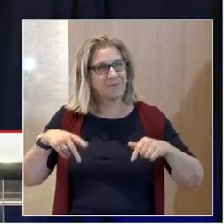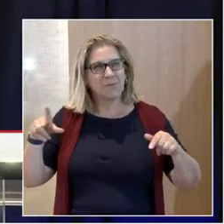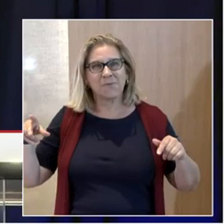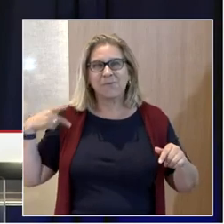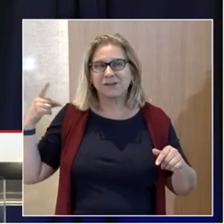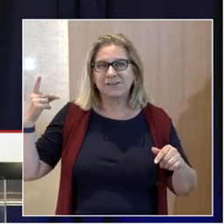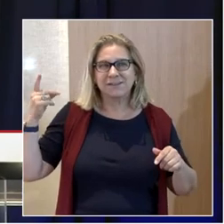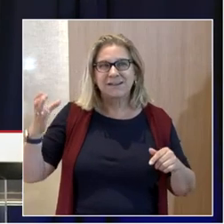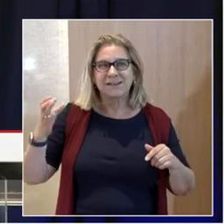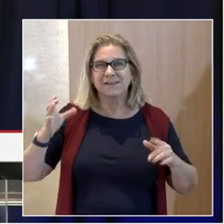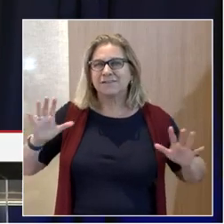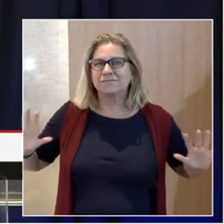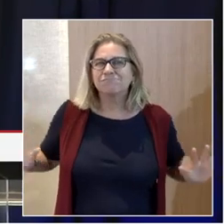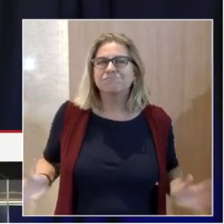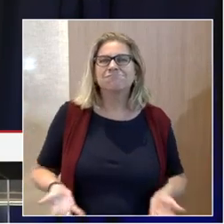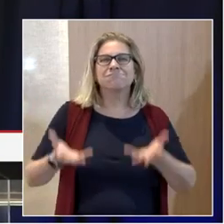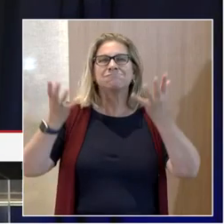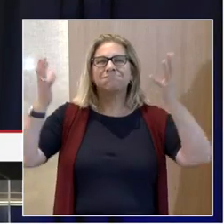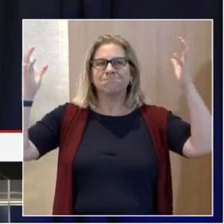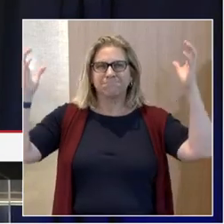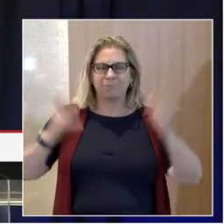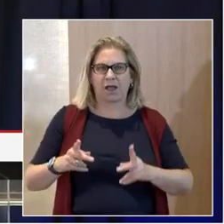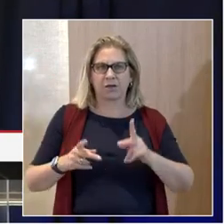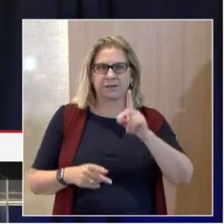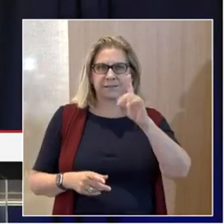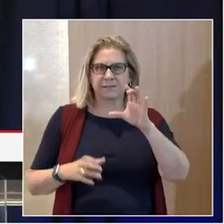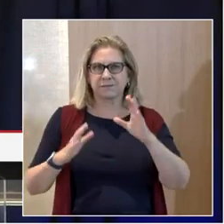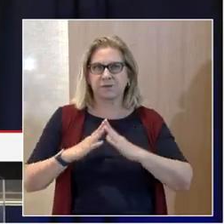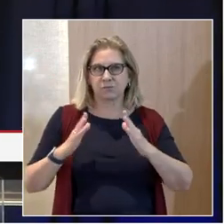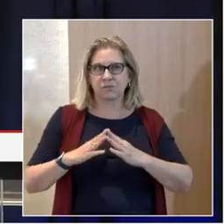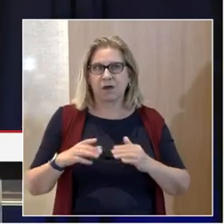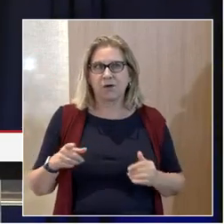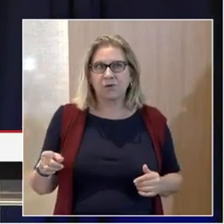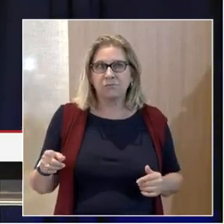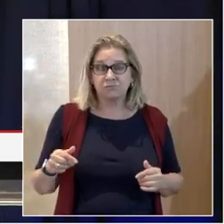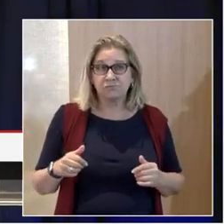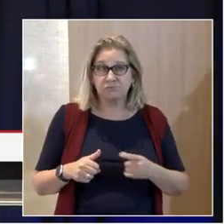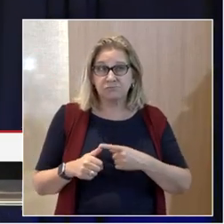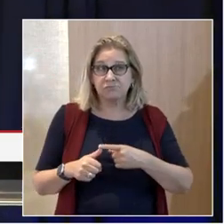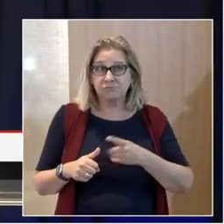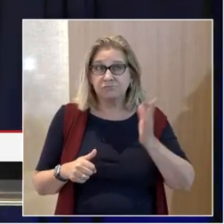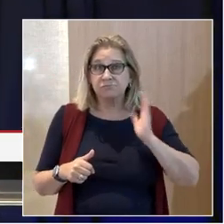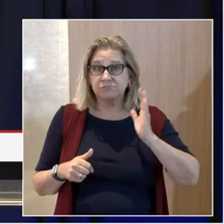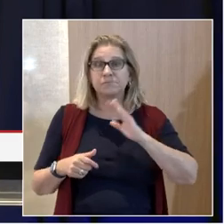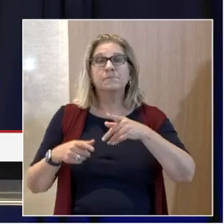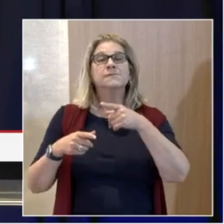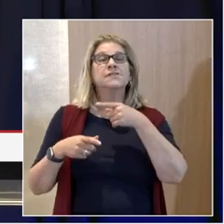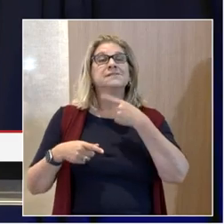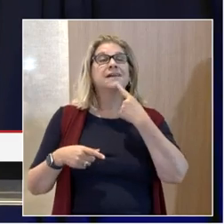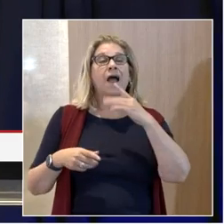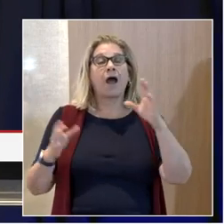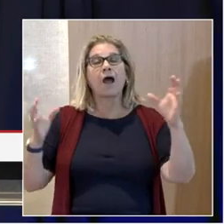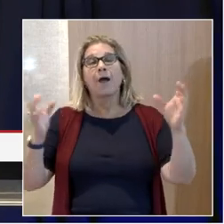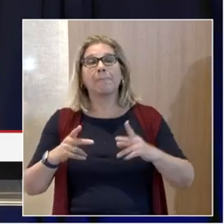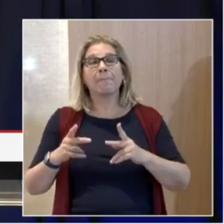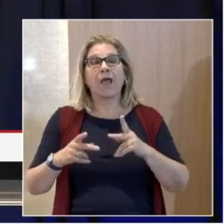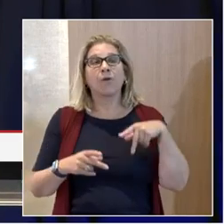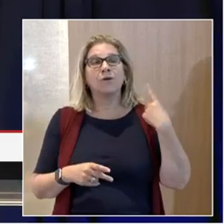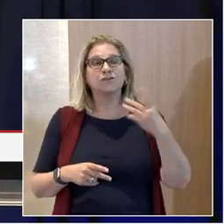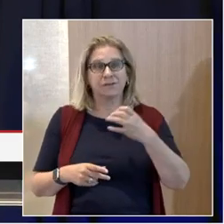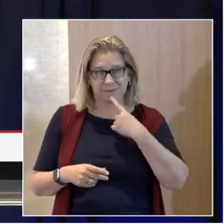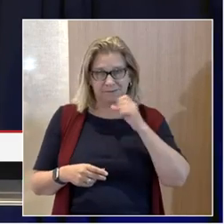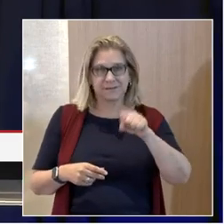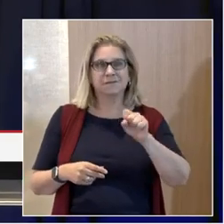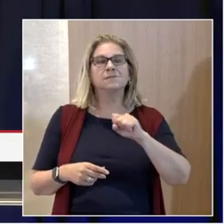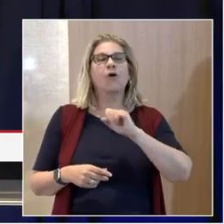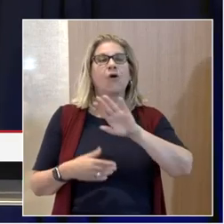of downtown DC. She actually said at the comeback plan press conference, everybody in DC government, a new thing